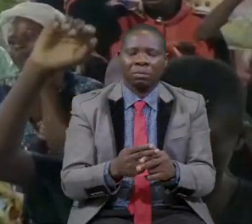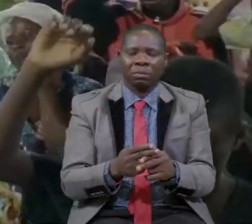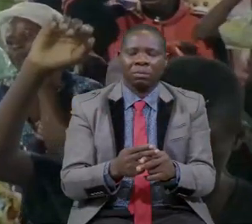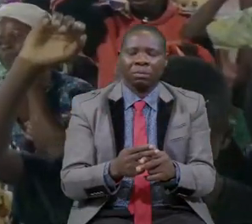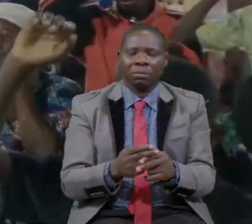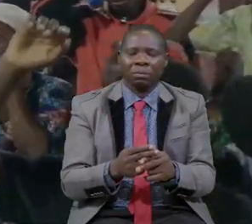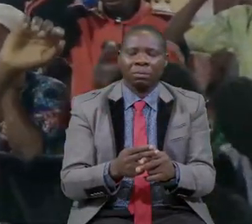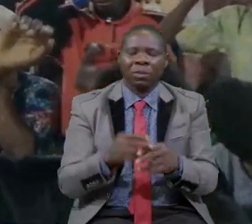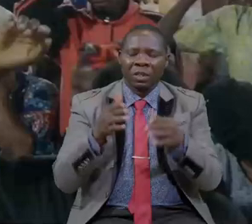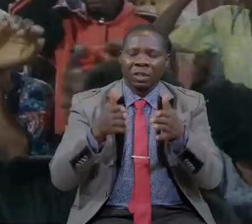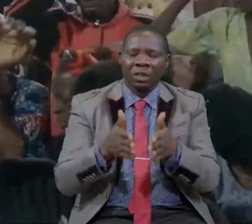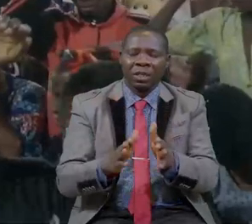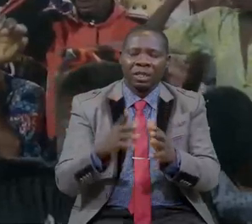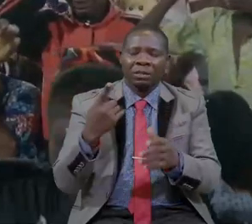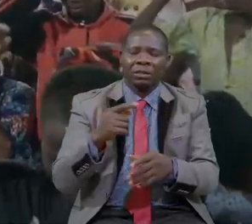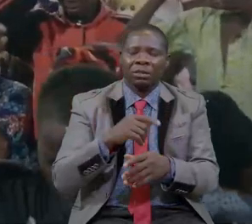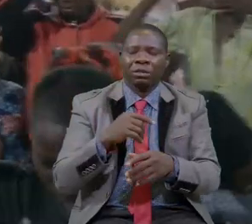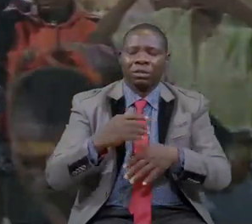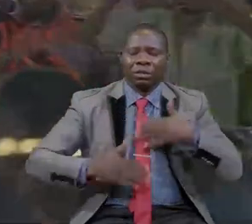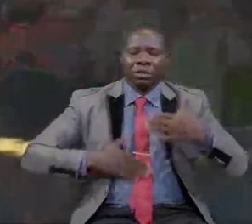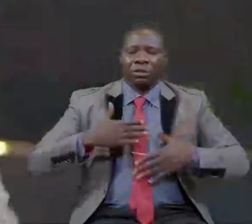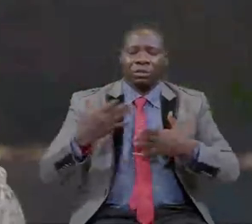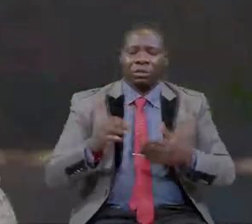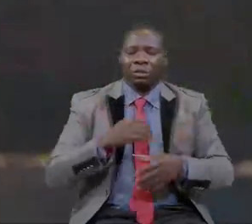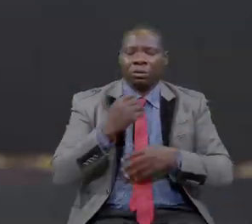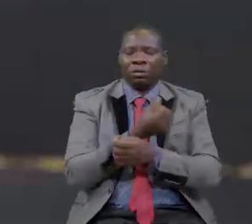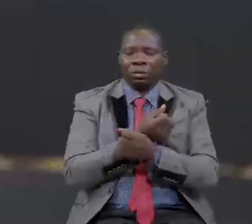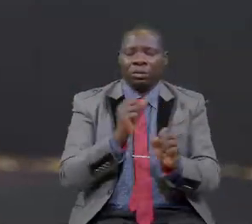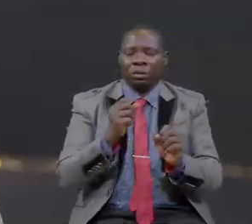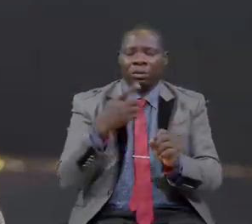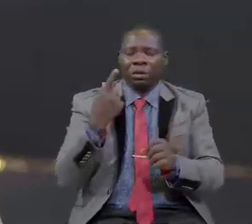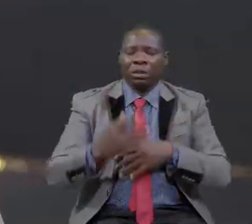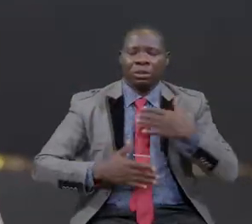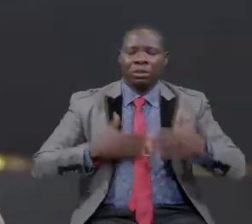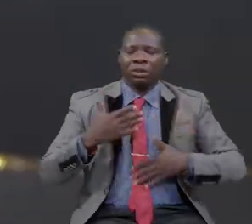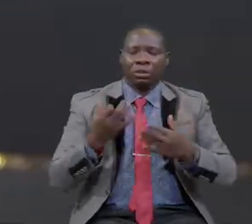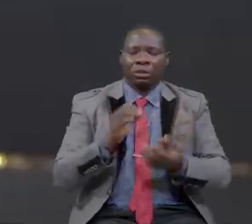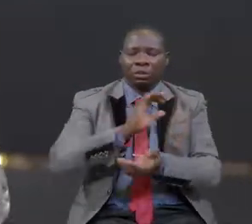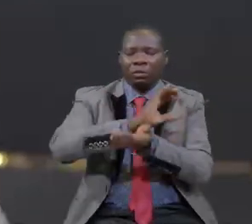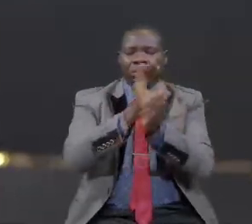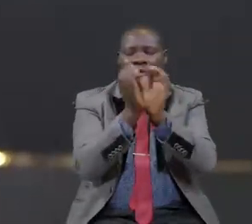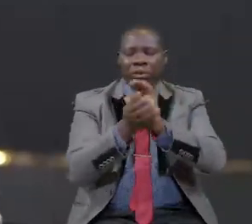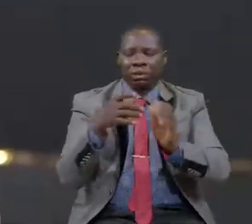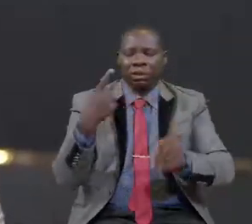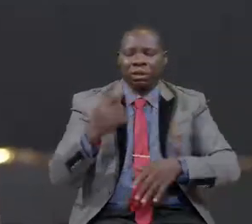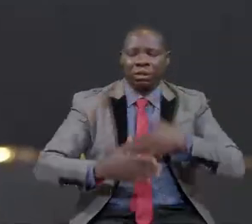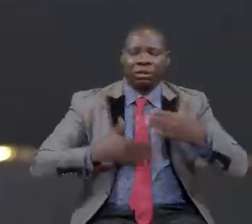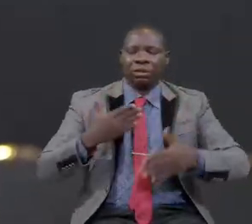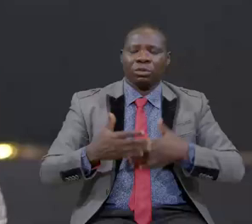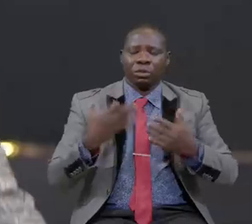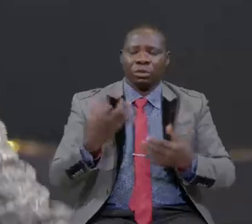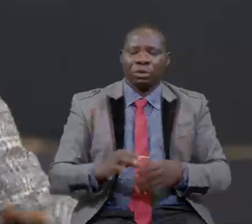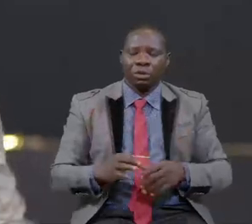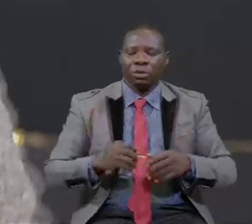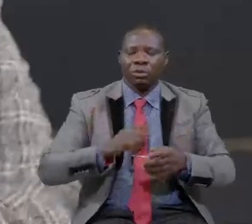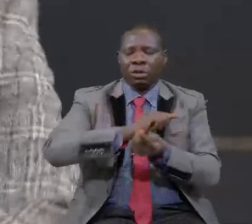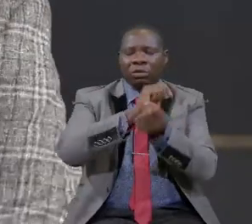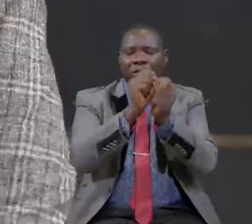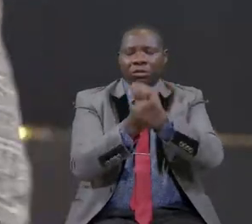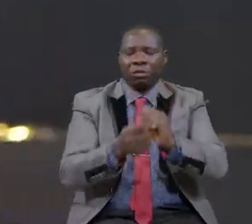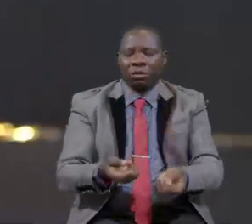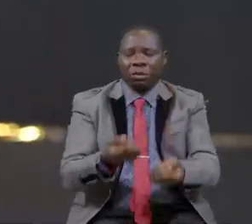Let the joy of salvation, the joy of conversion, the joy of transformation come